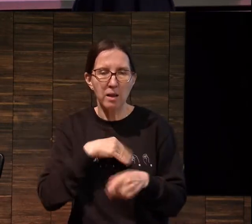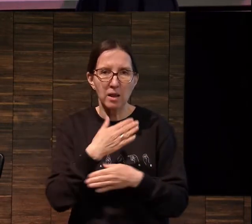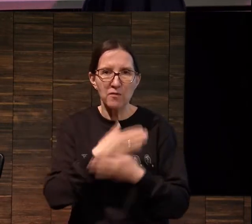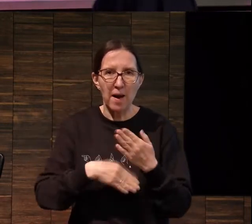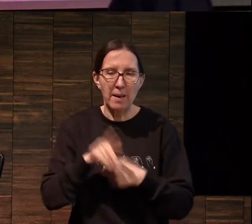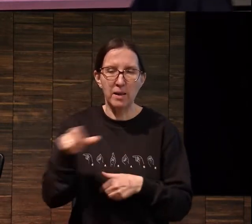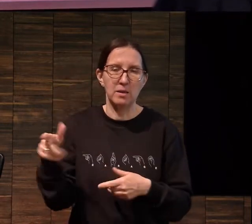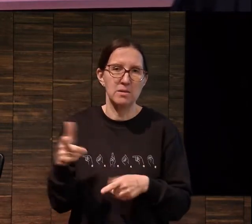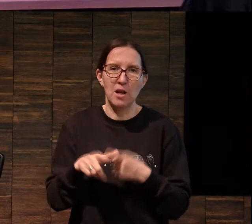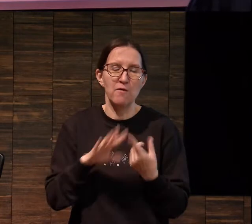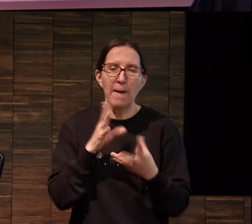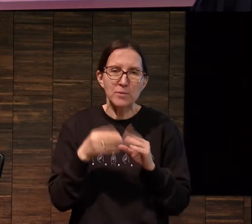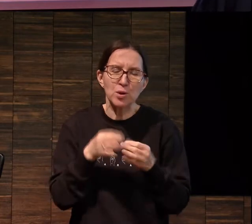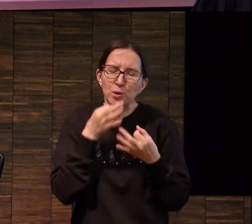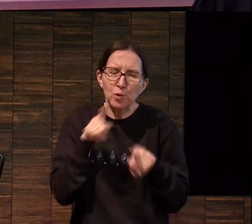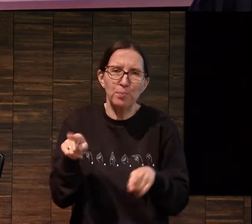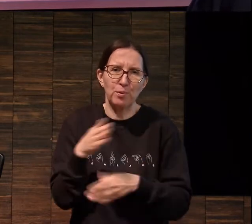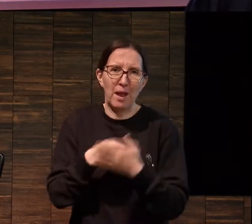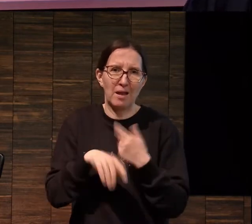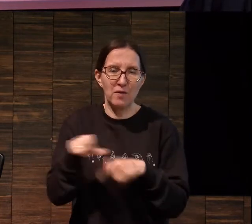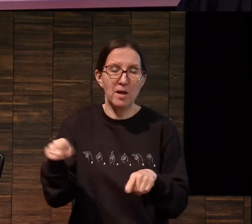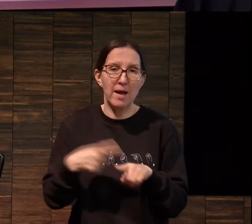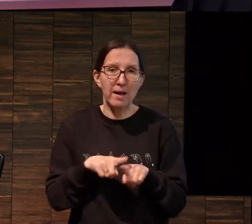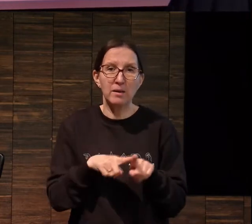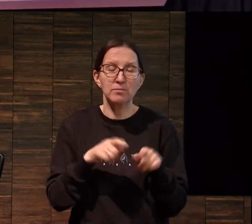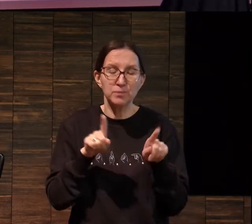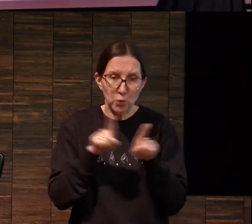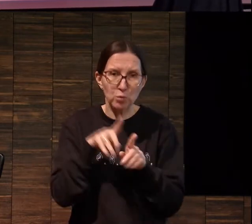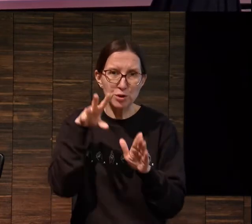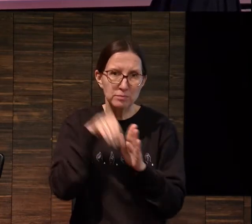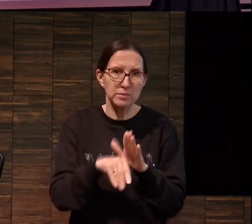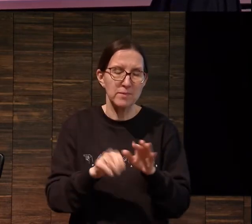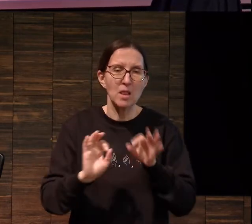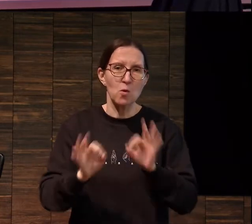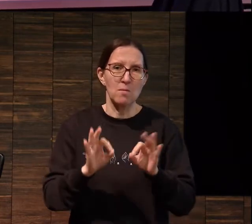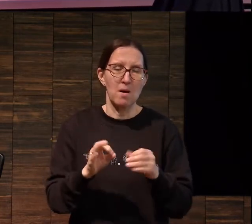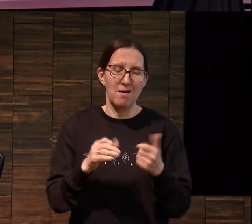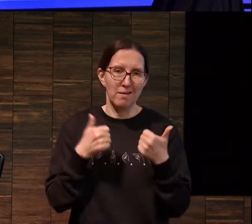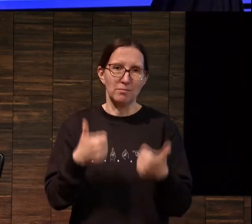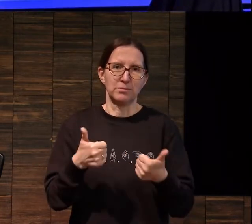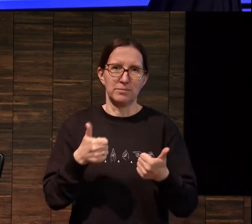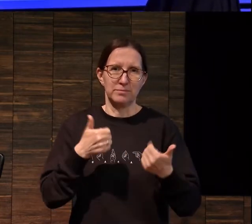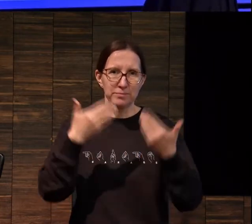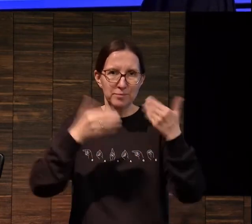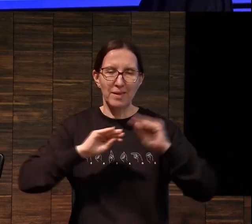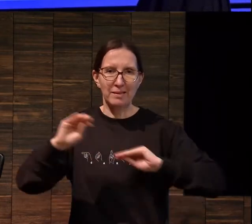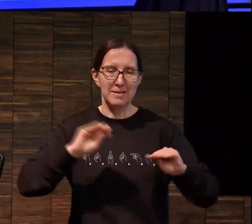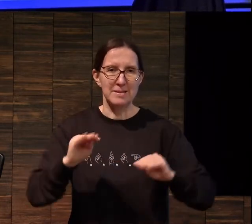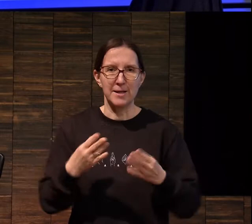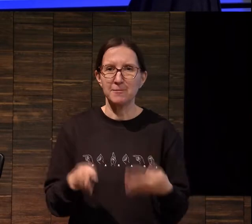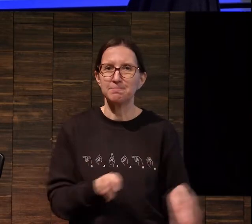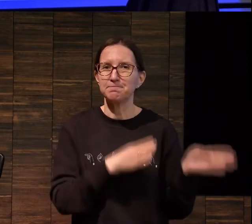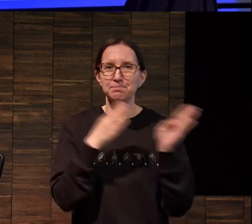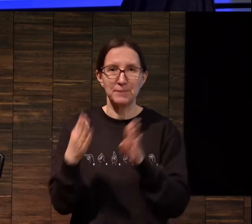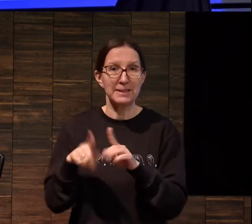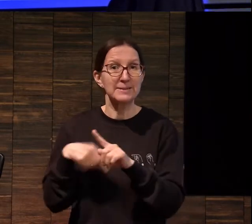And it's not about disabilities at all. It's just about good, okay design.